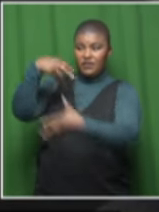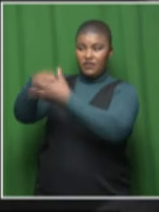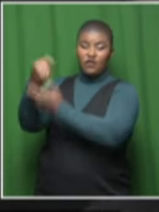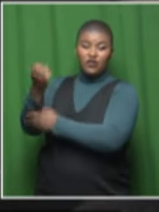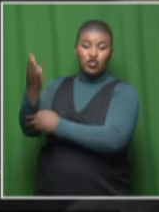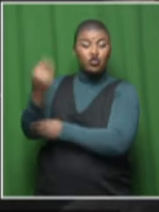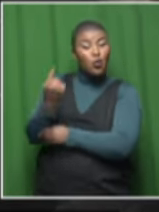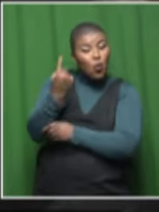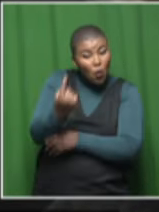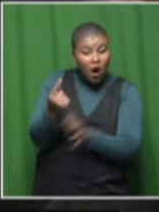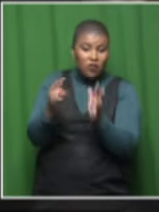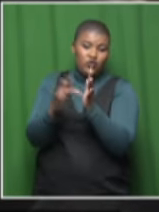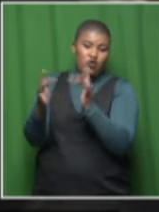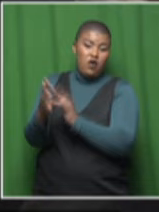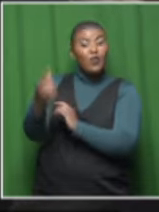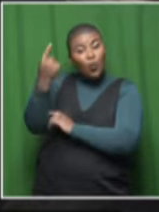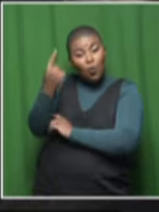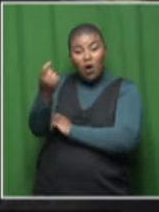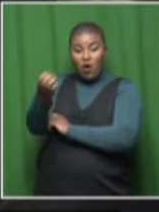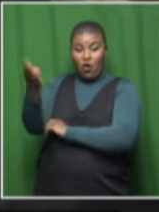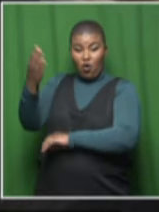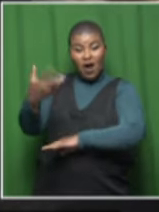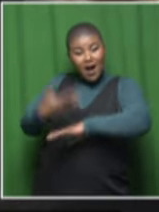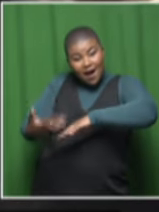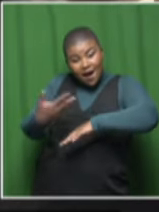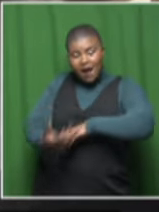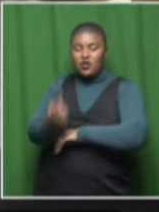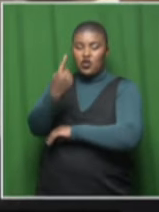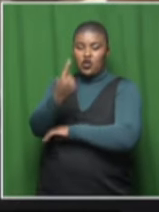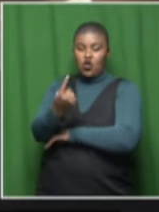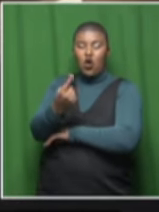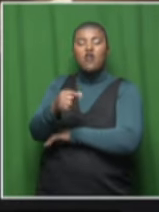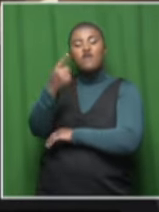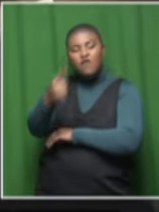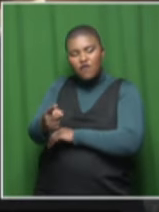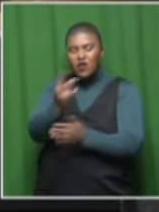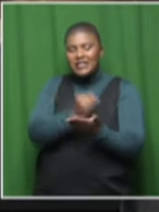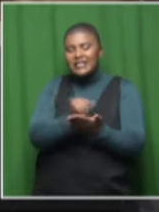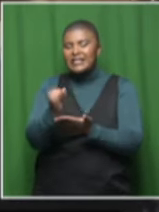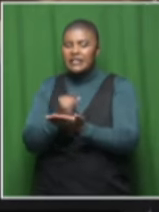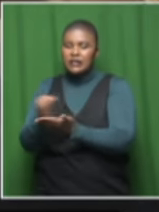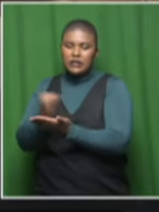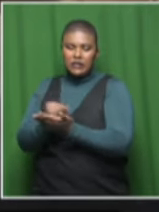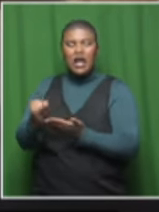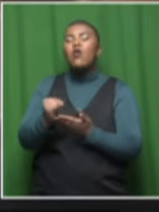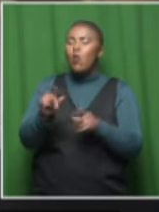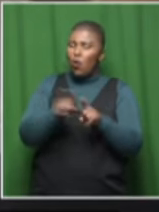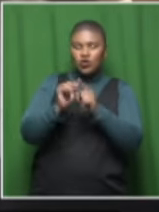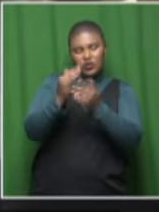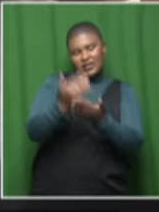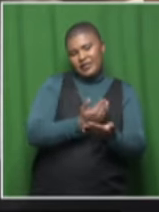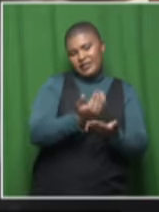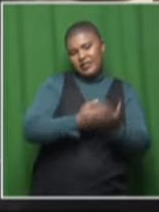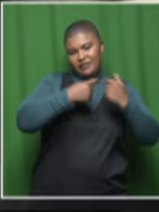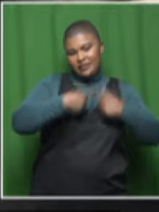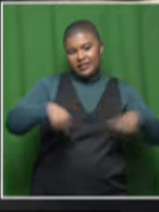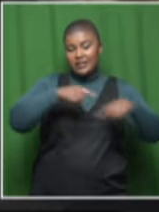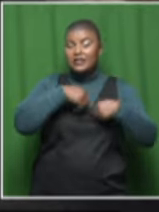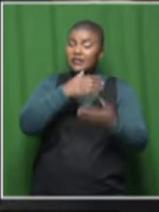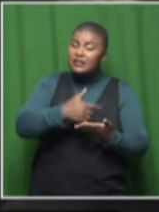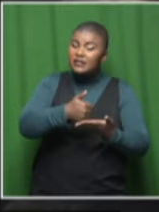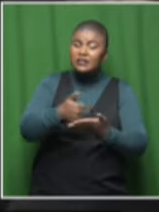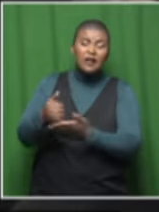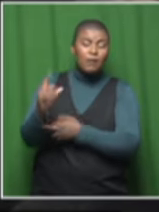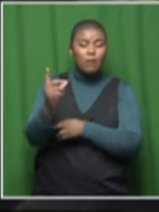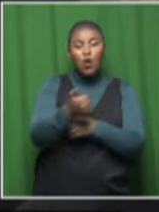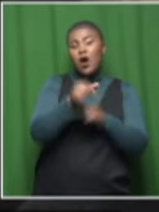uKristu esingene kuye, linye igazi esingena kulo lokuba sithethelelwe. Ilokho ebekholwa ikhona ukuthi akwazi ukusiza bonke abantu ngoba